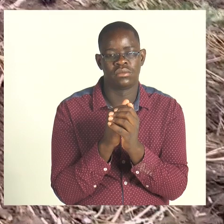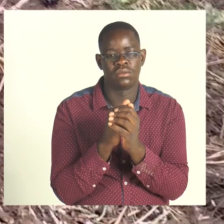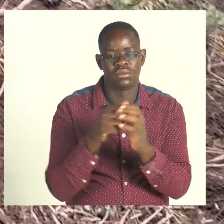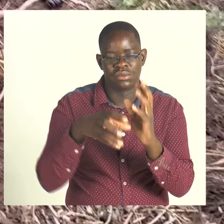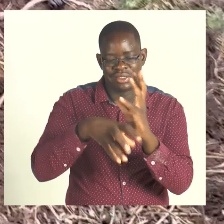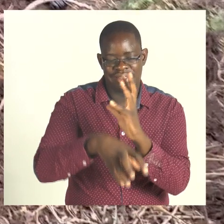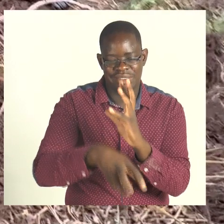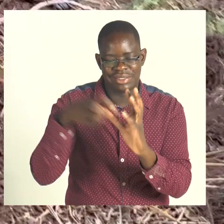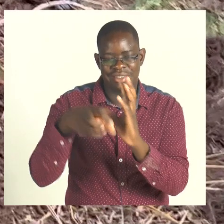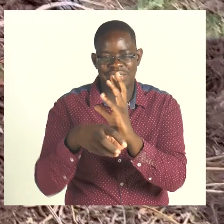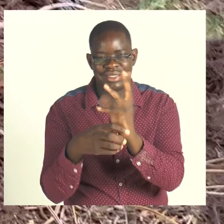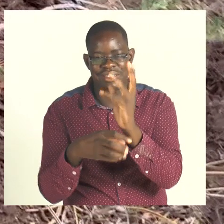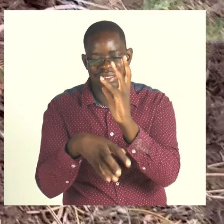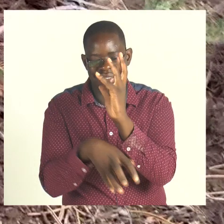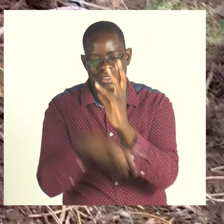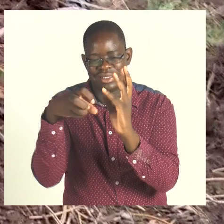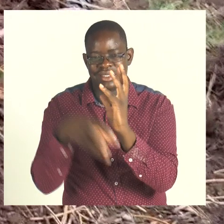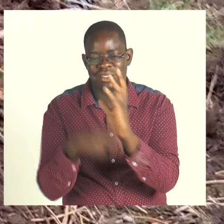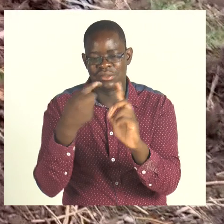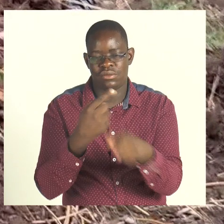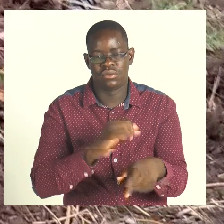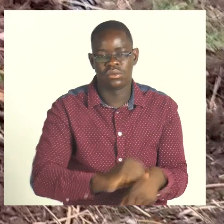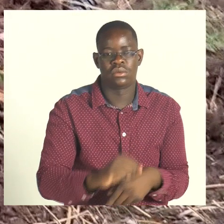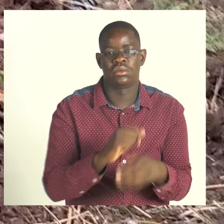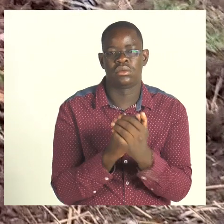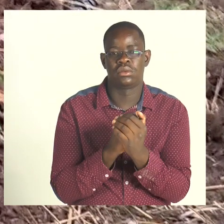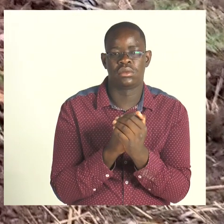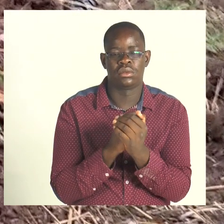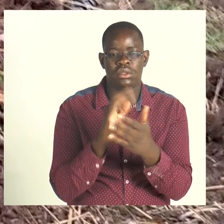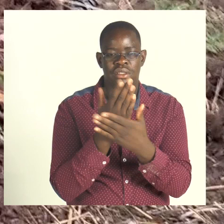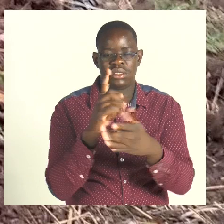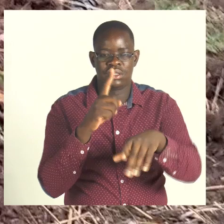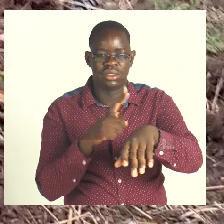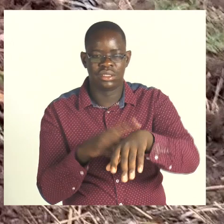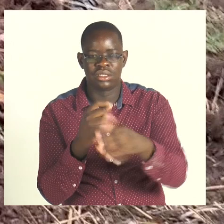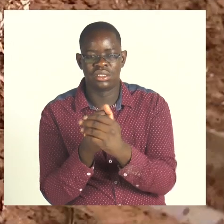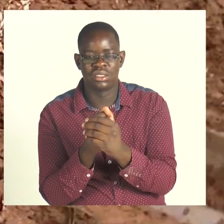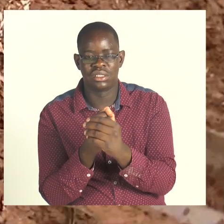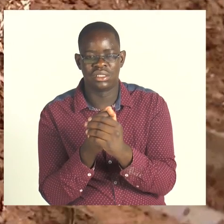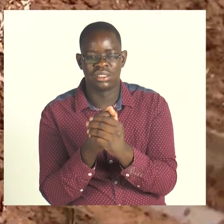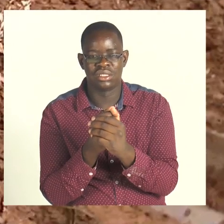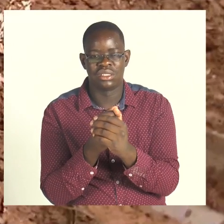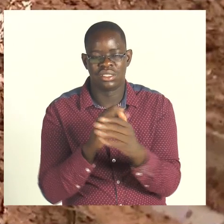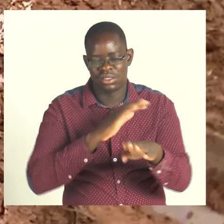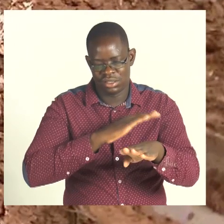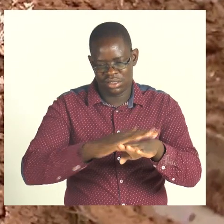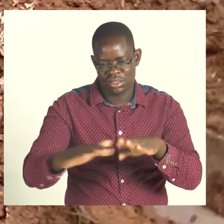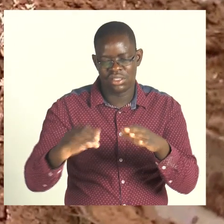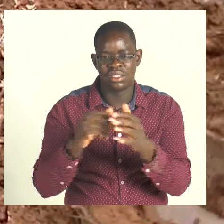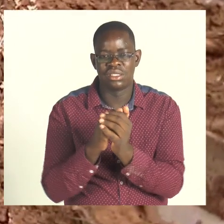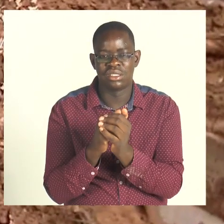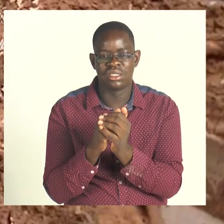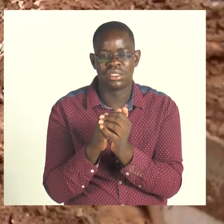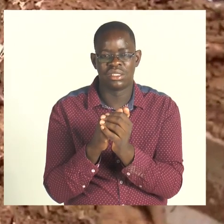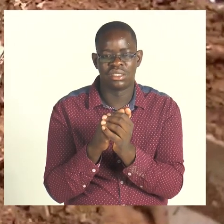stumps of a tree are uprooted from the soil. Sometimes the land looks fairly flat. We cannot plow